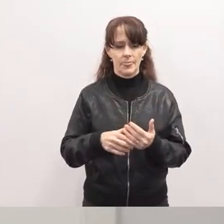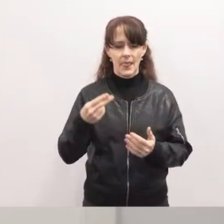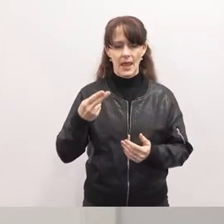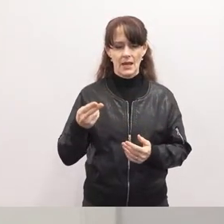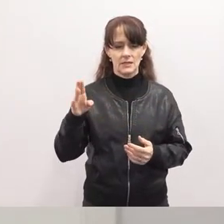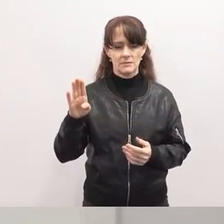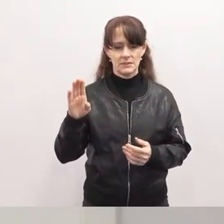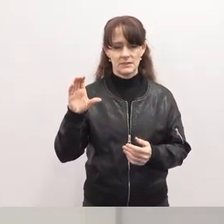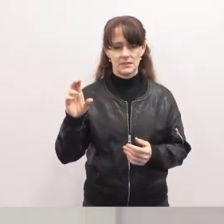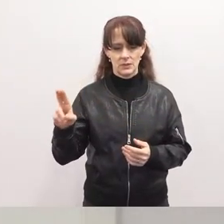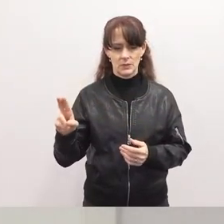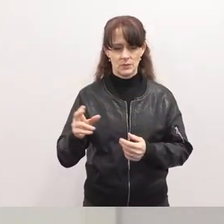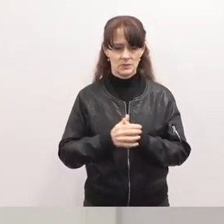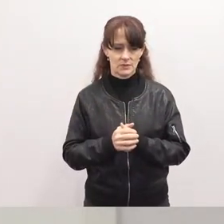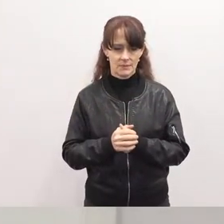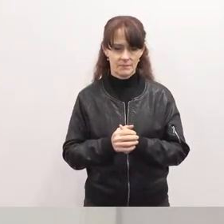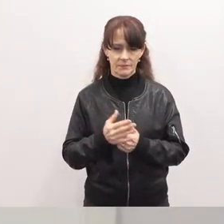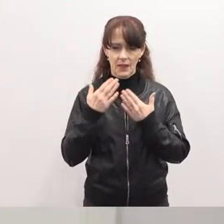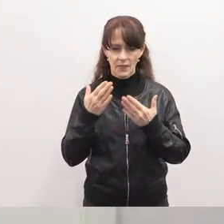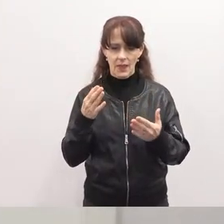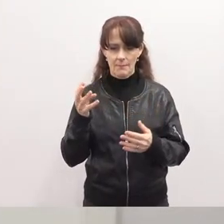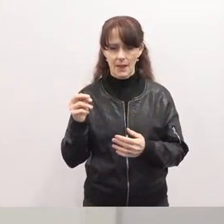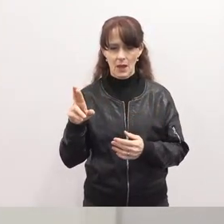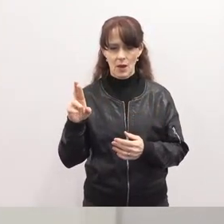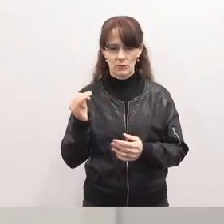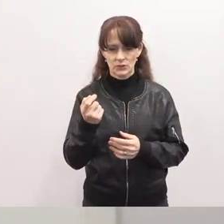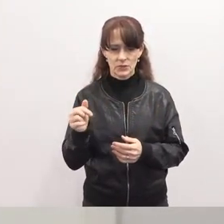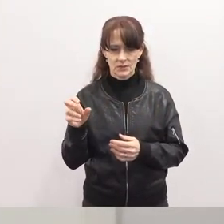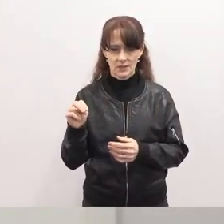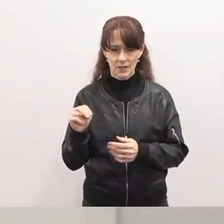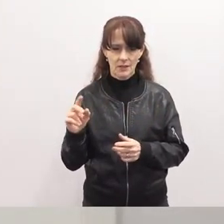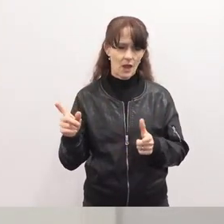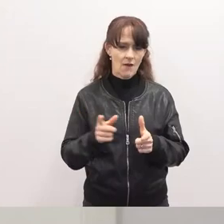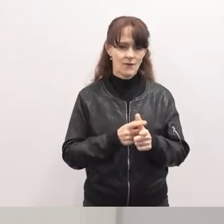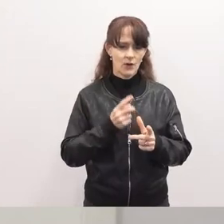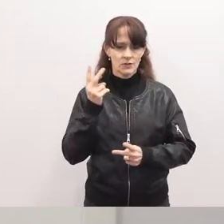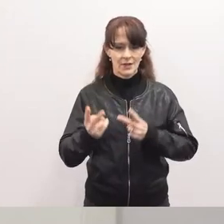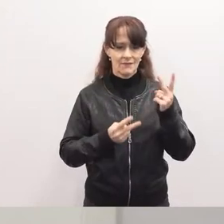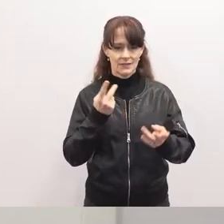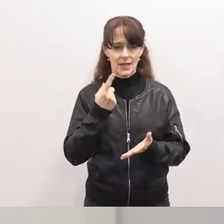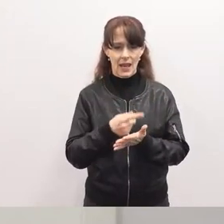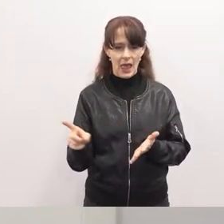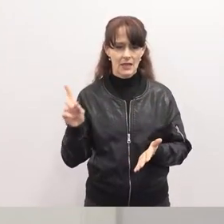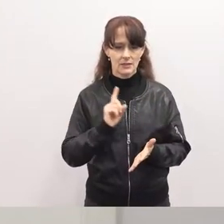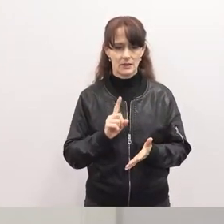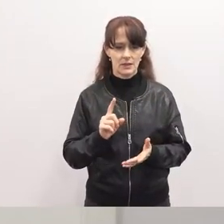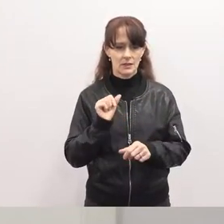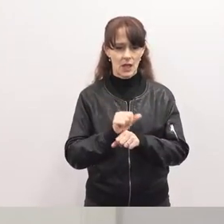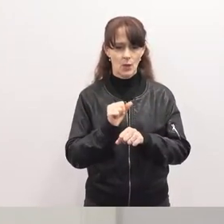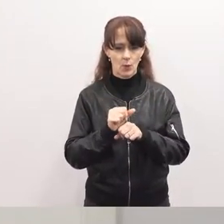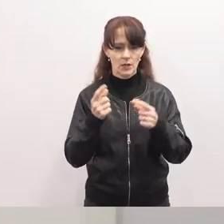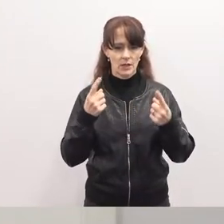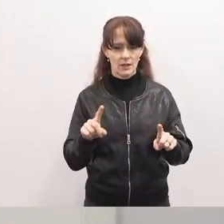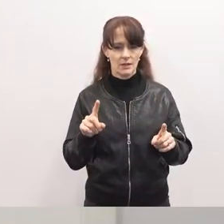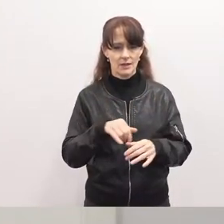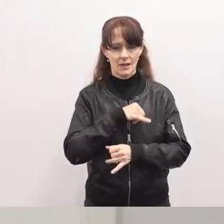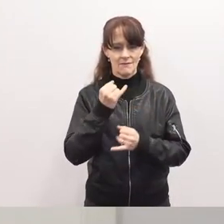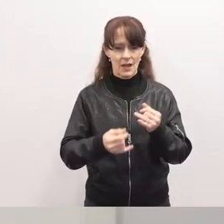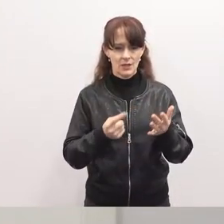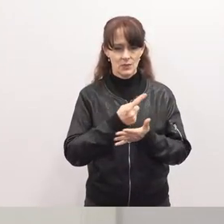So I'd like to thank Mayor Richardson. We had our first mayoral visit last week. It worked out for us because it was finals